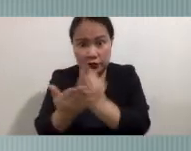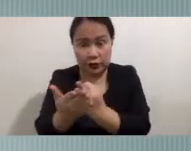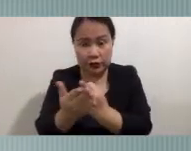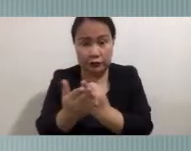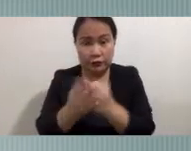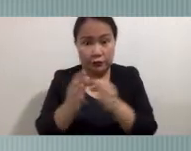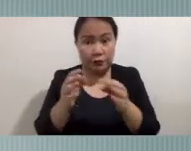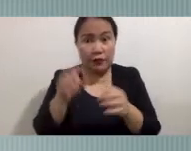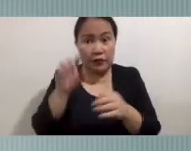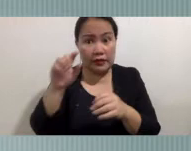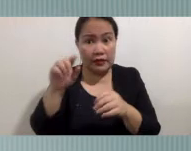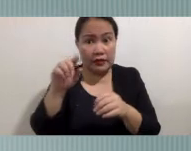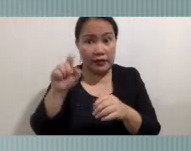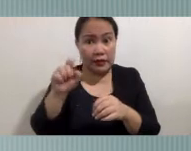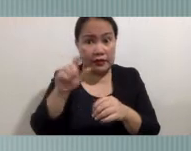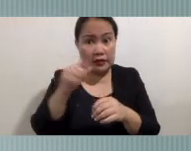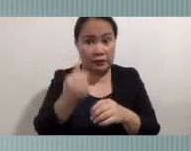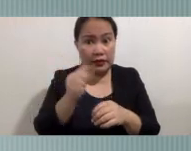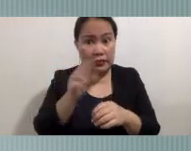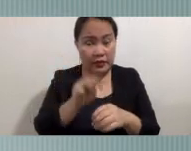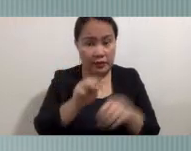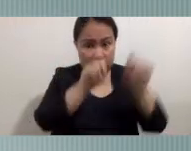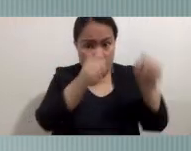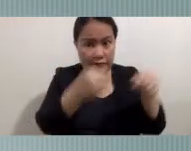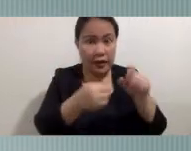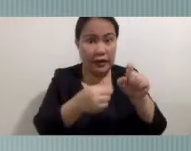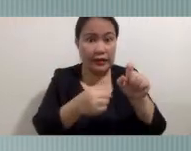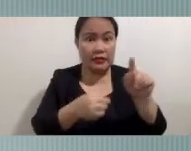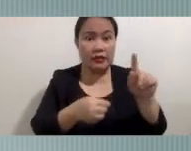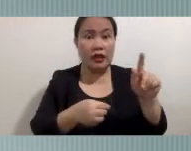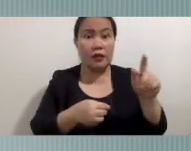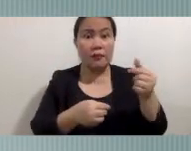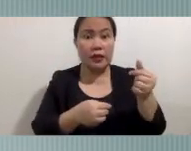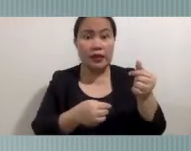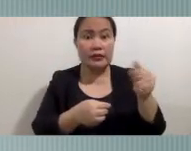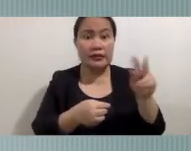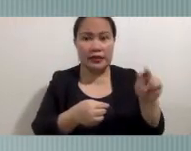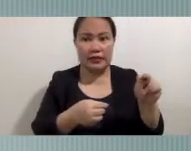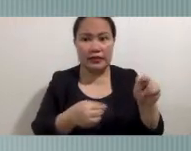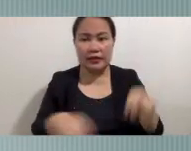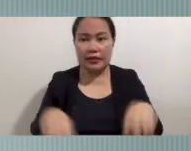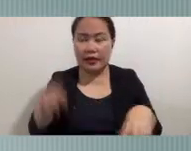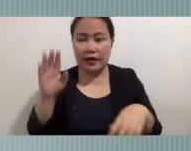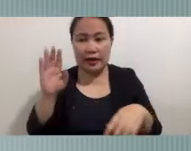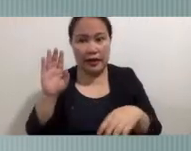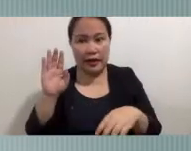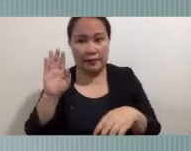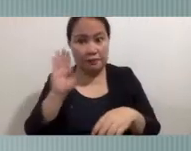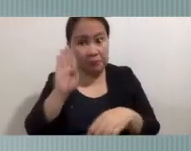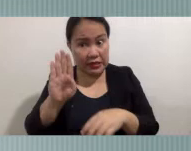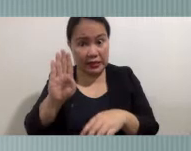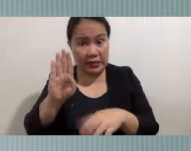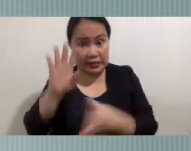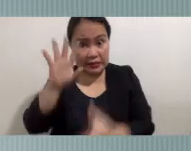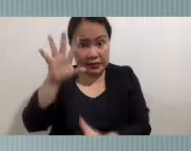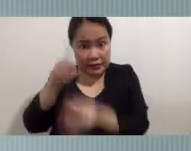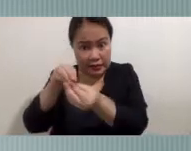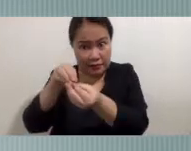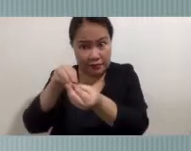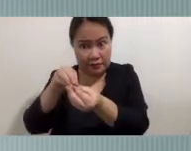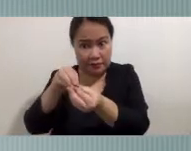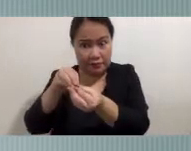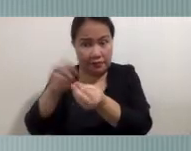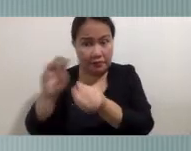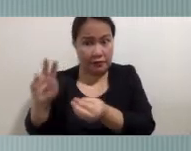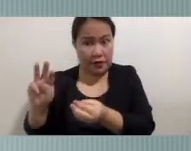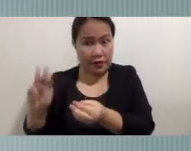m times x plus n, where b is the sum and c is the product. Okay, so